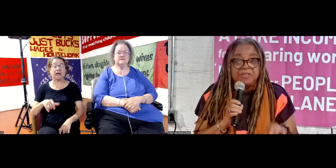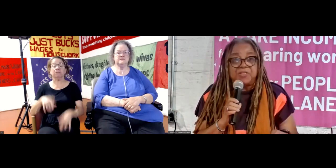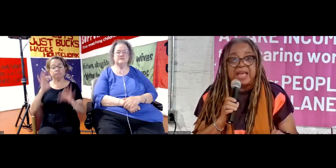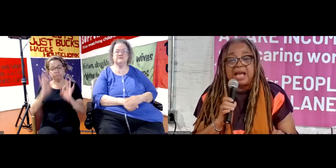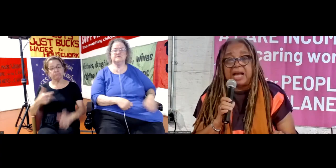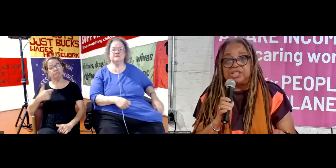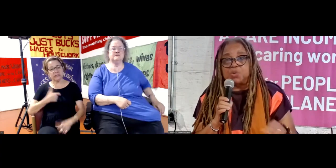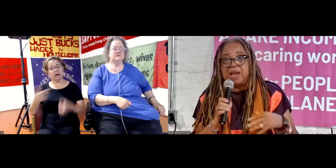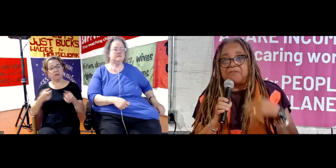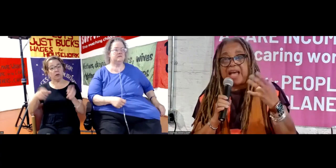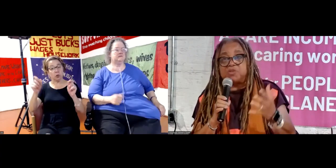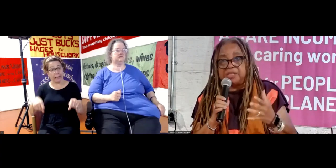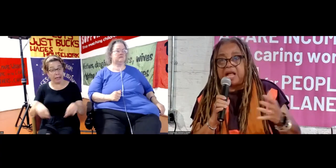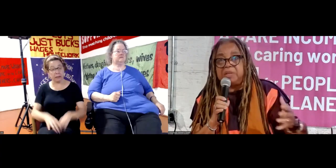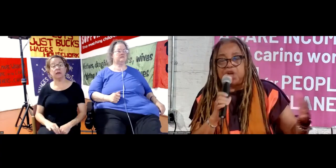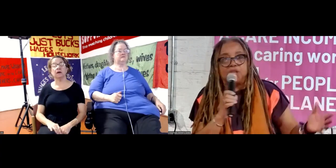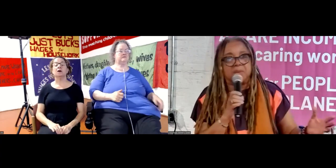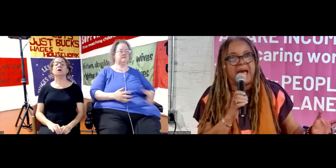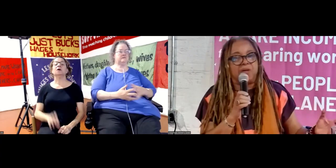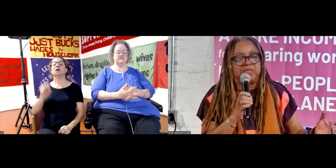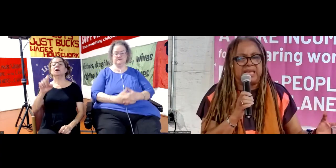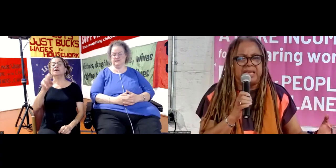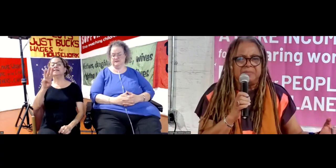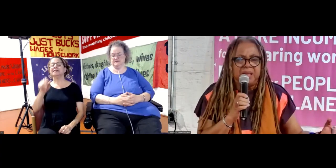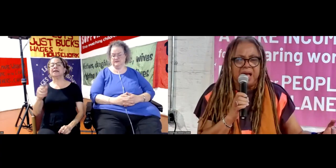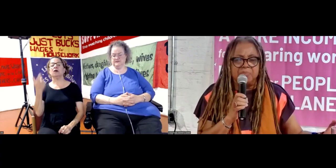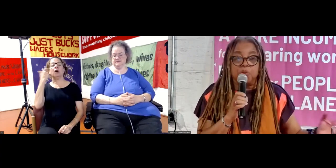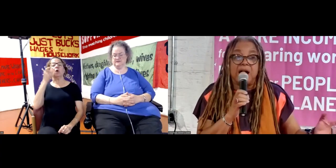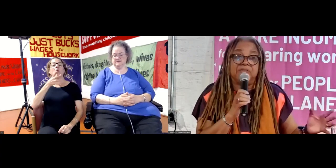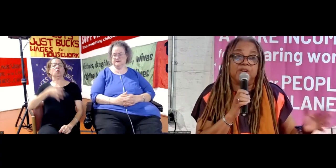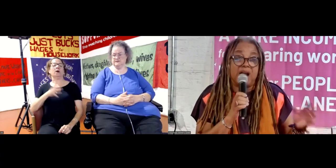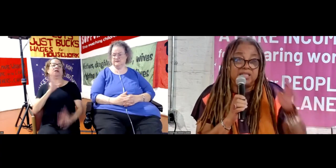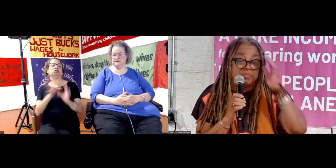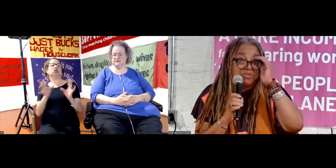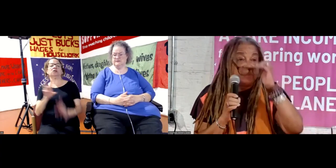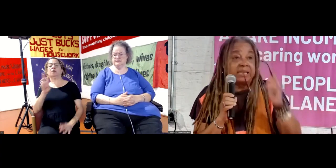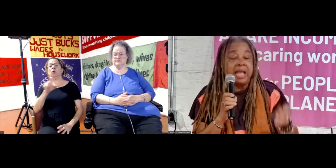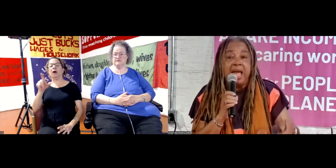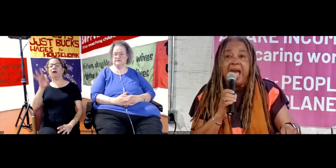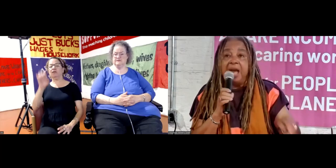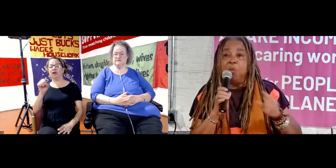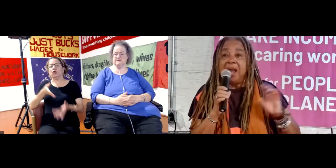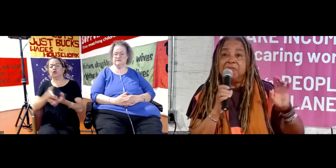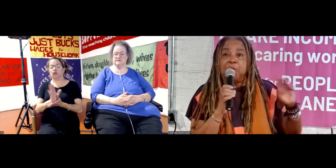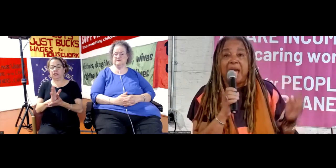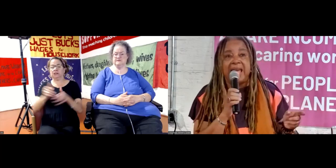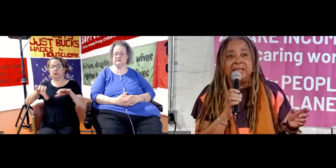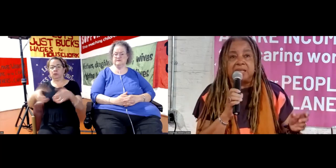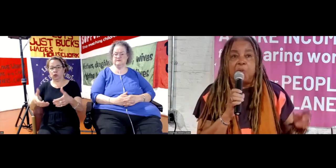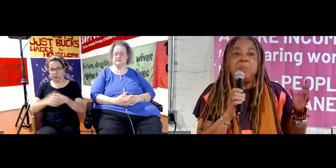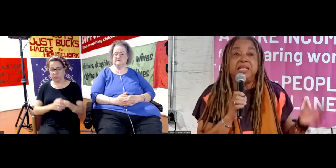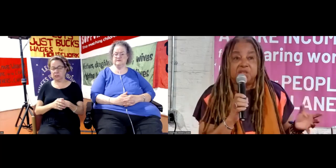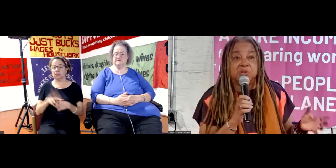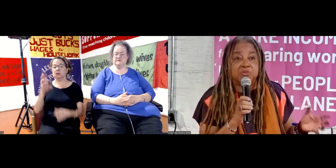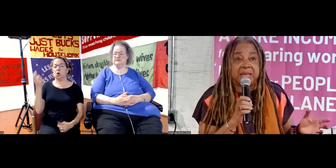The other thing, I just want to fast, Selma talked about the welfare rights movement. And one of the ways